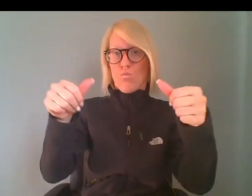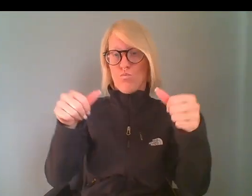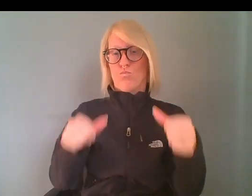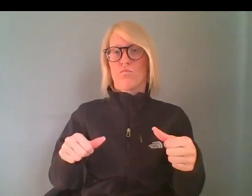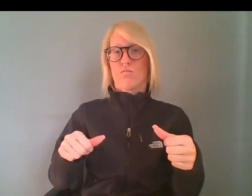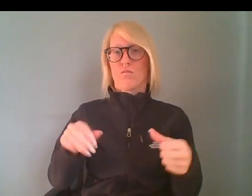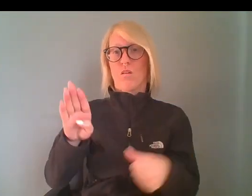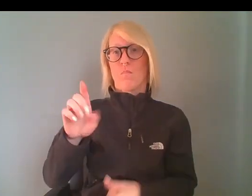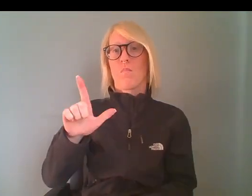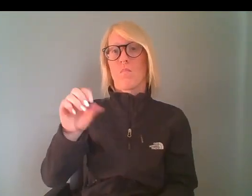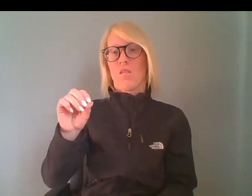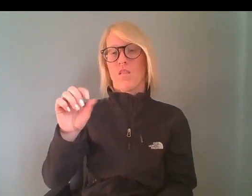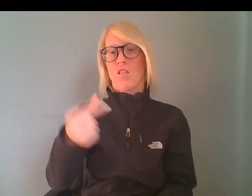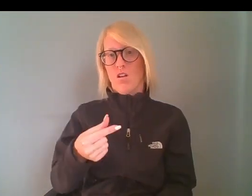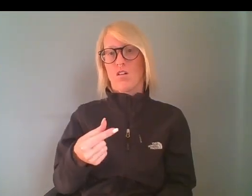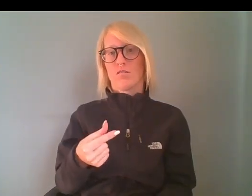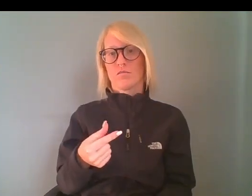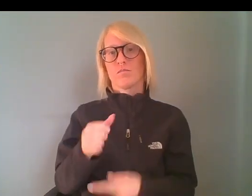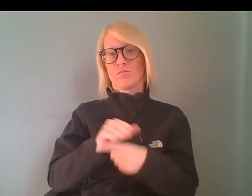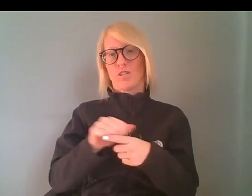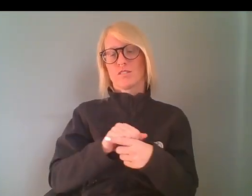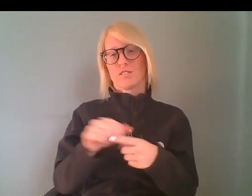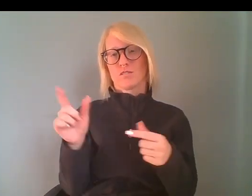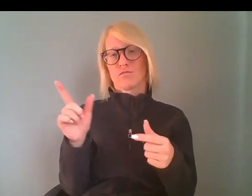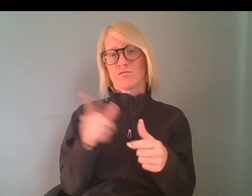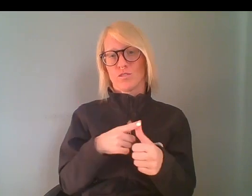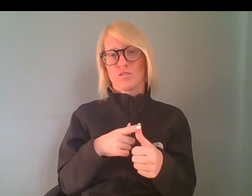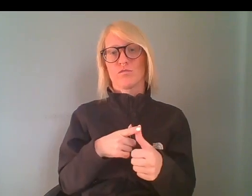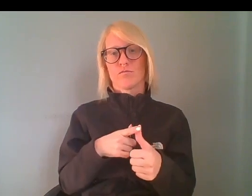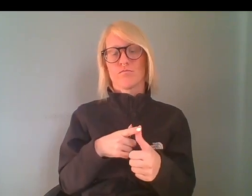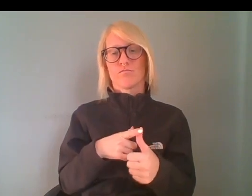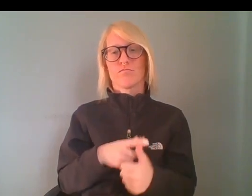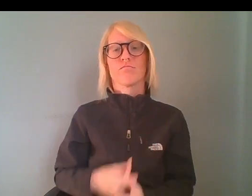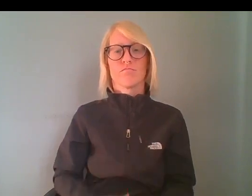here and setting up an account, is to think about whether or not you're ready for it.